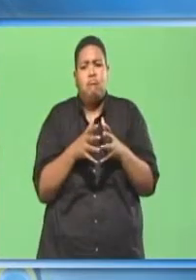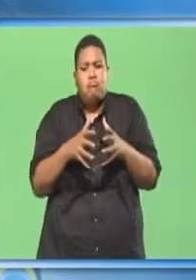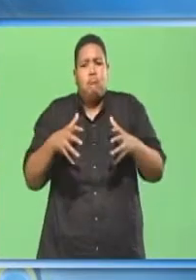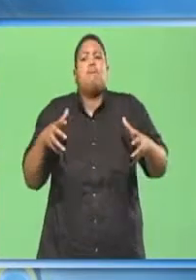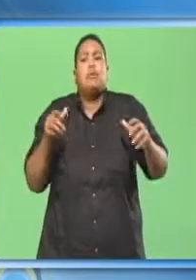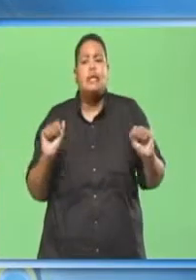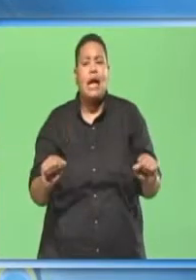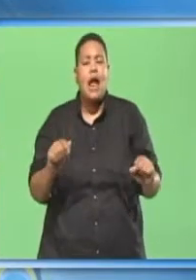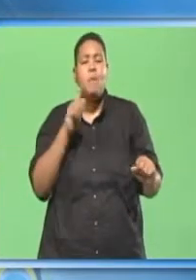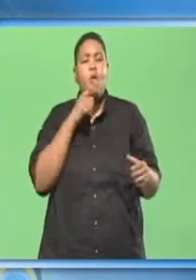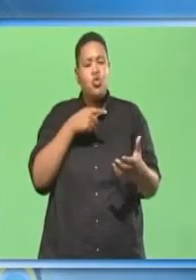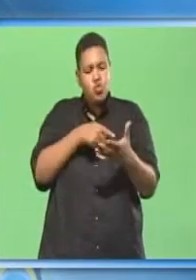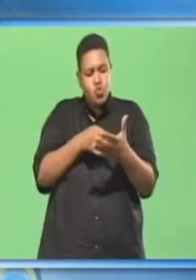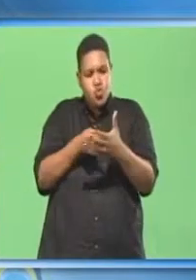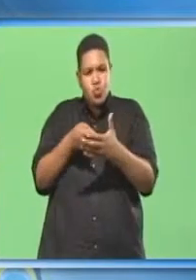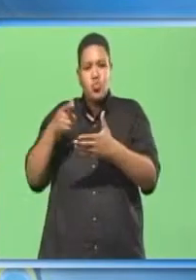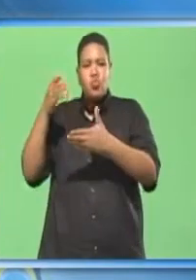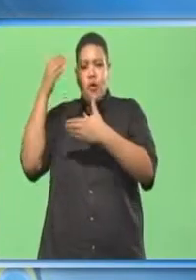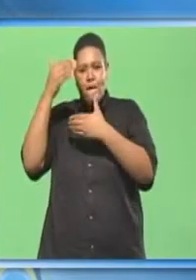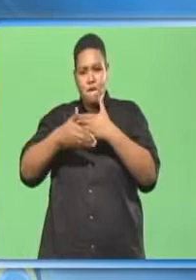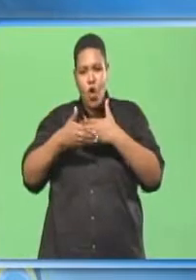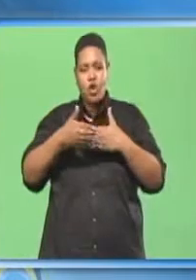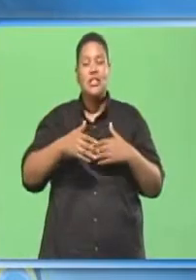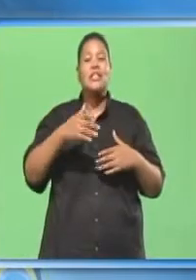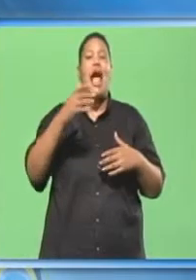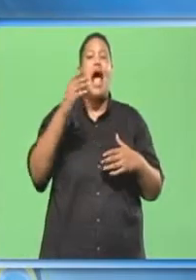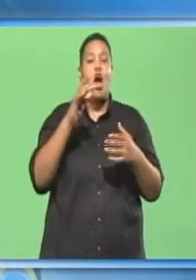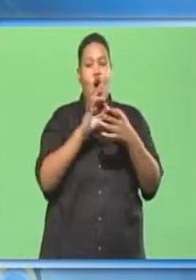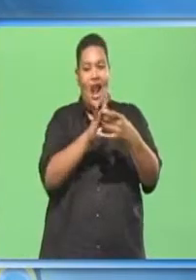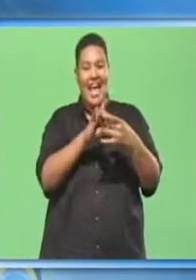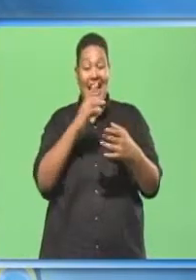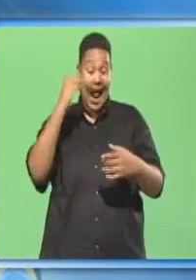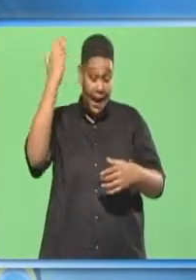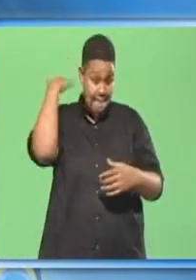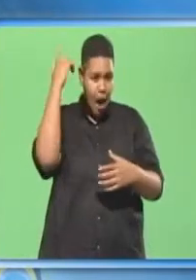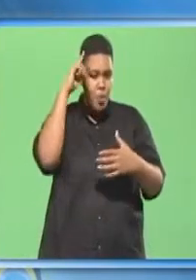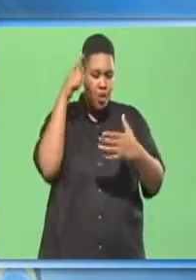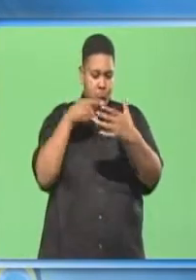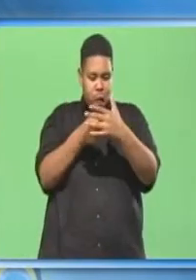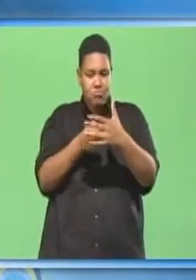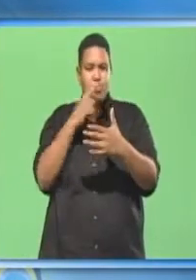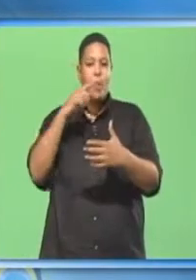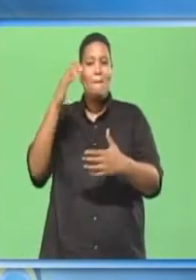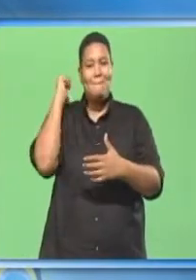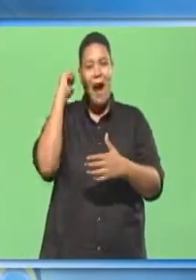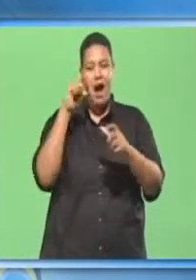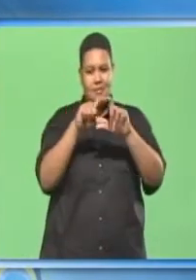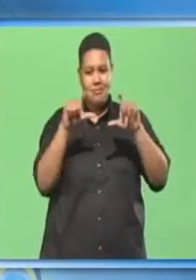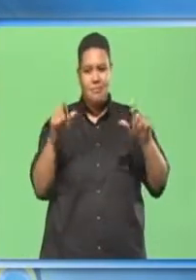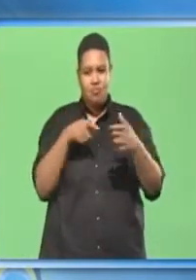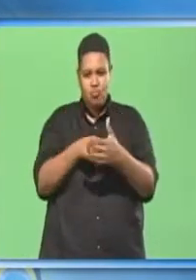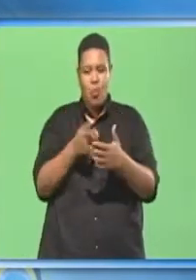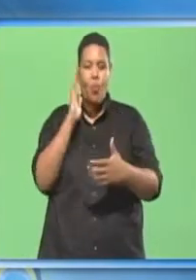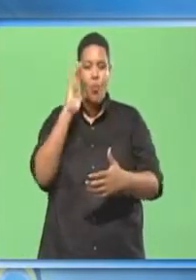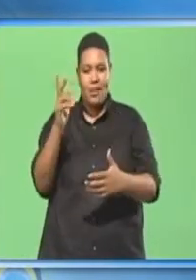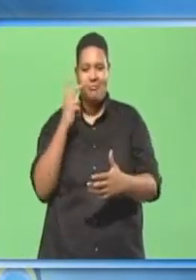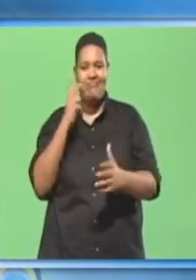front connecting rail and the back will be screwed through slots in the back rail.